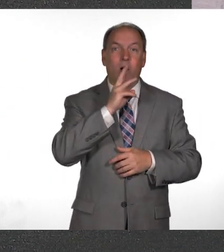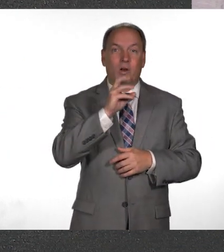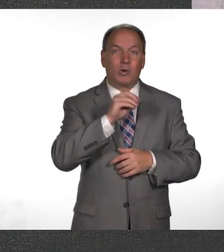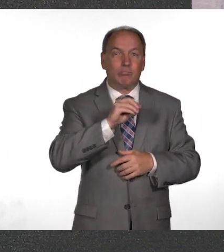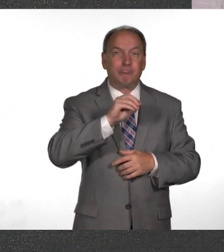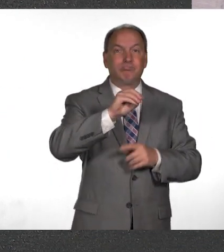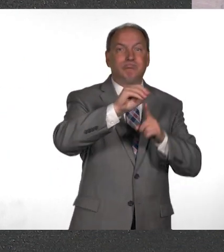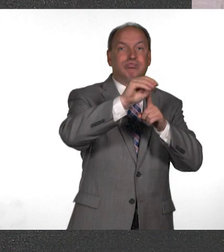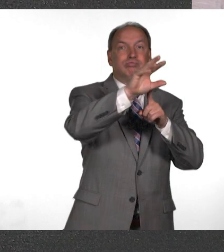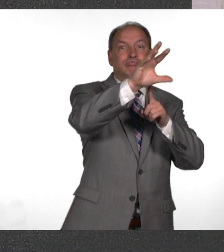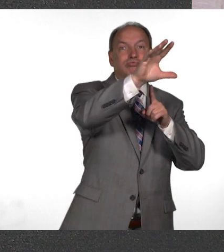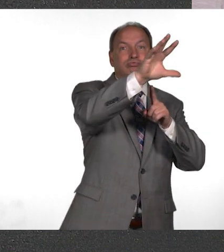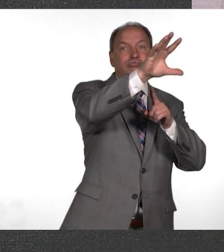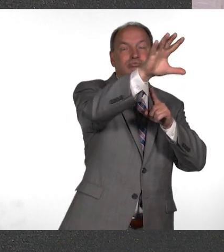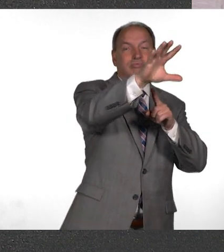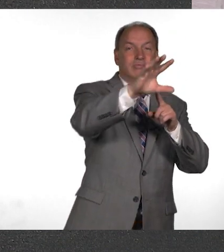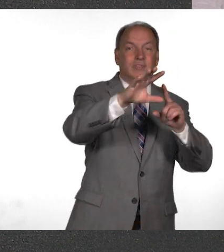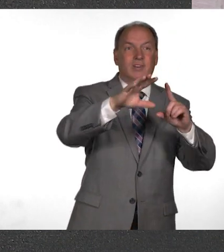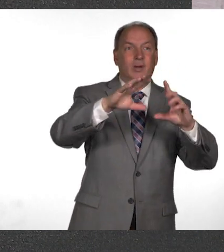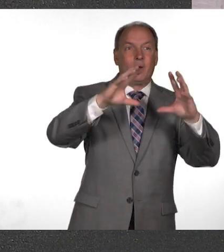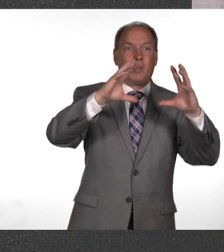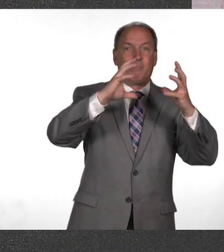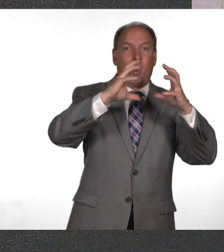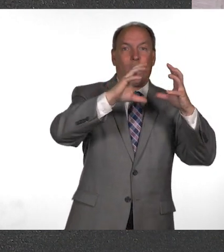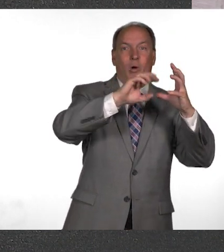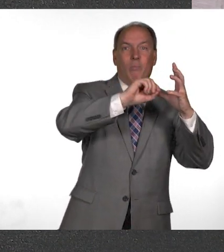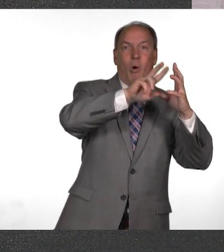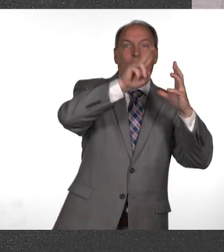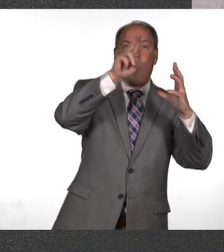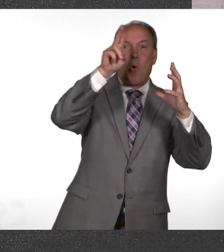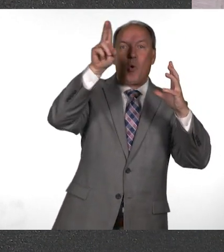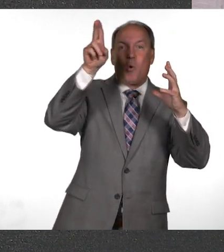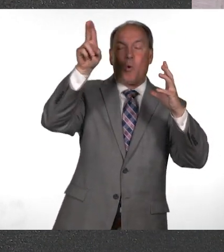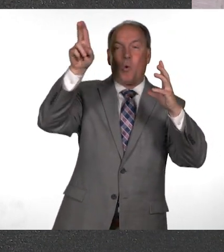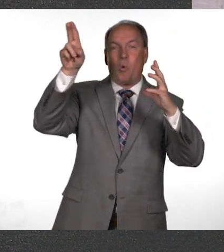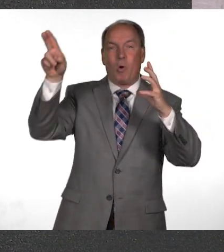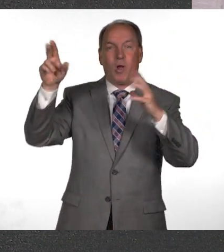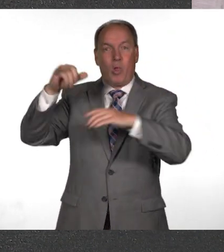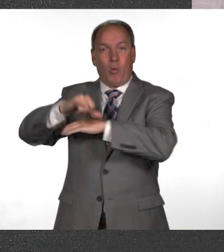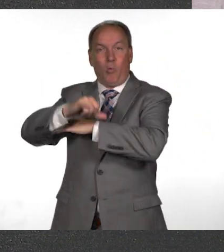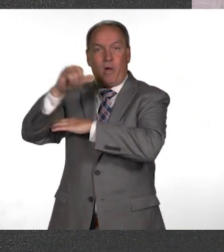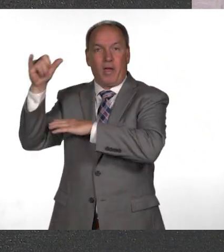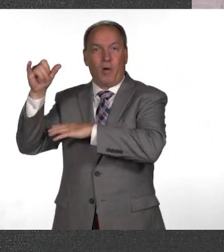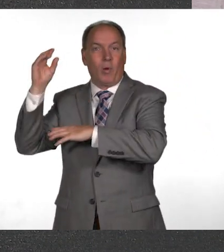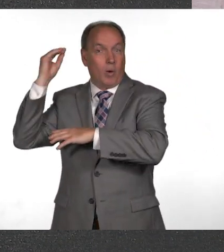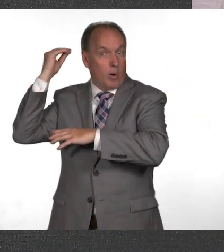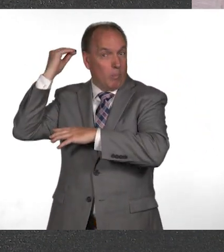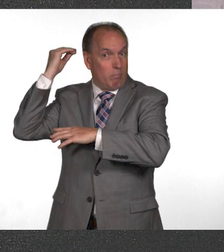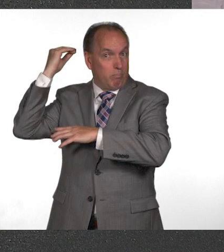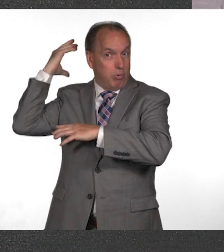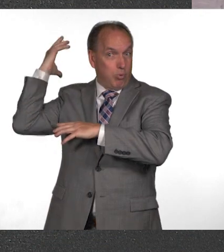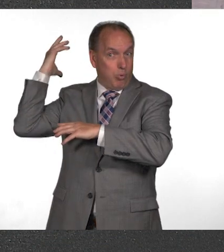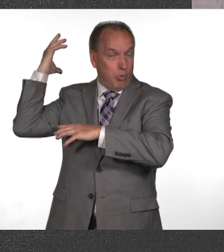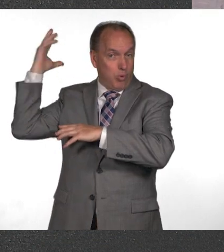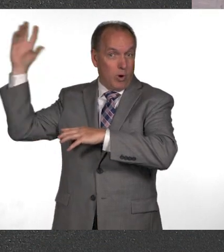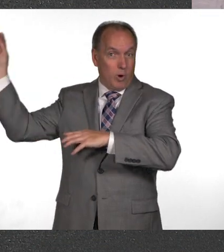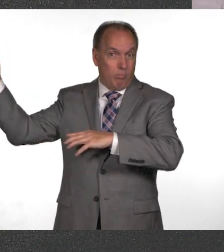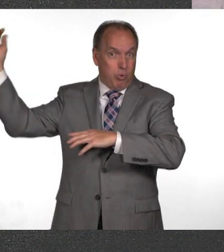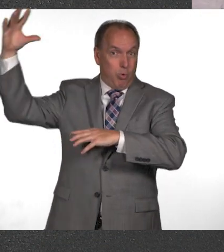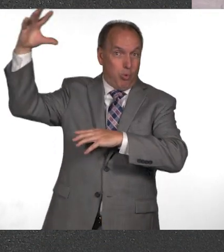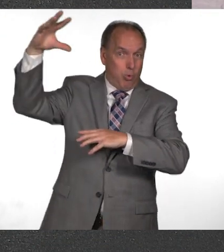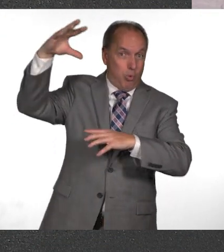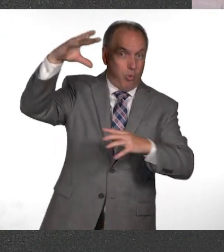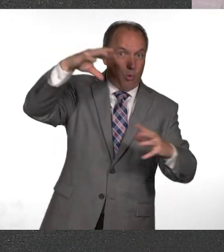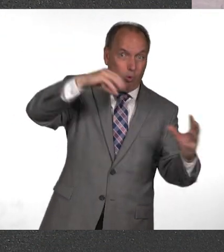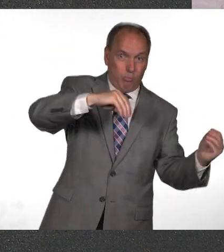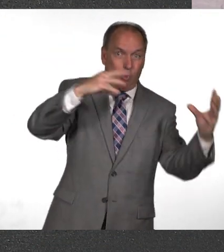his trunk, and the whale is blowing water out of his blowhole, and